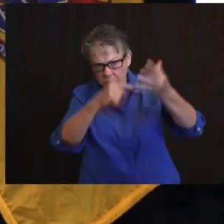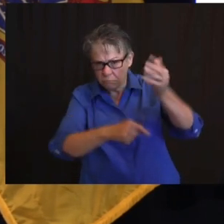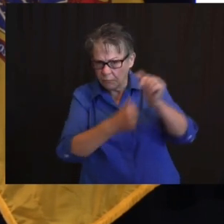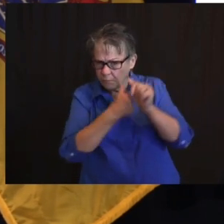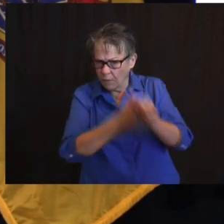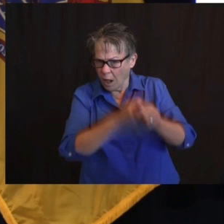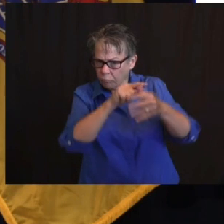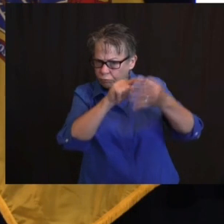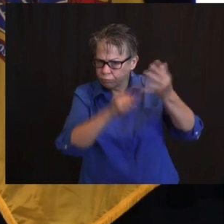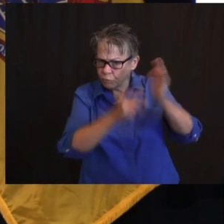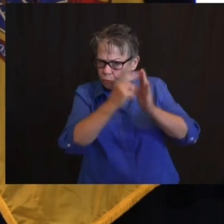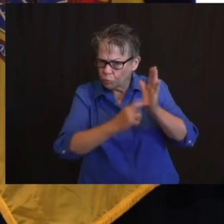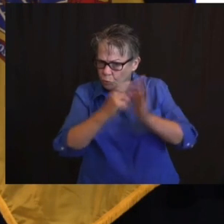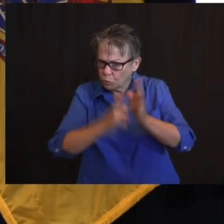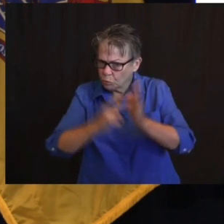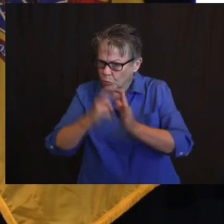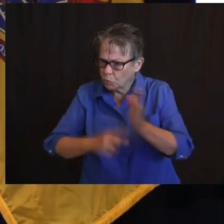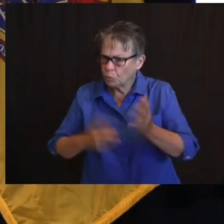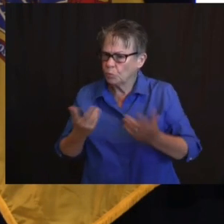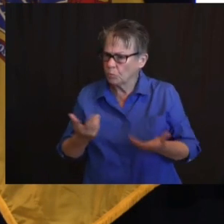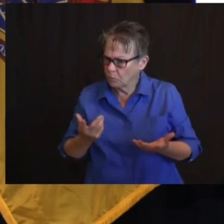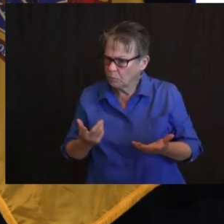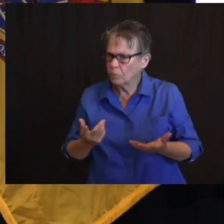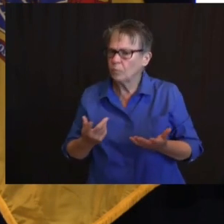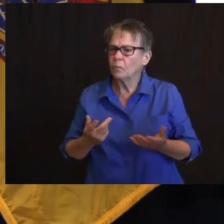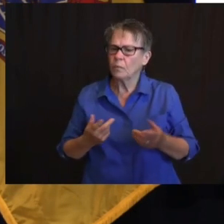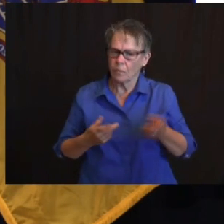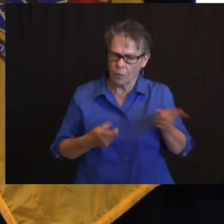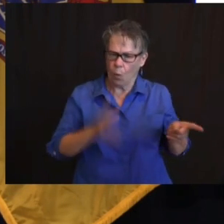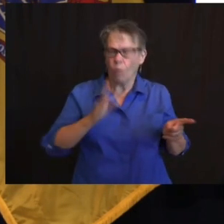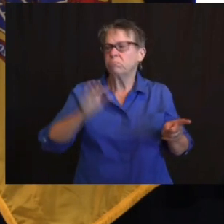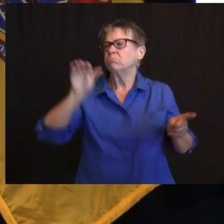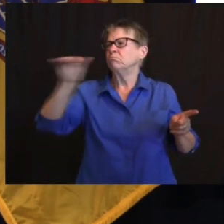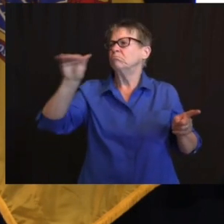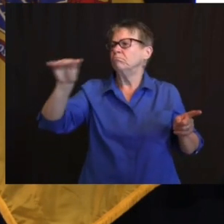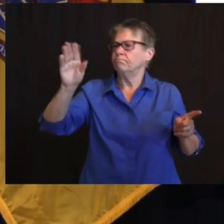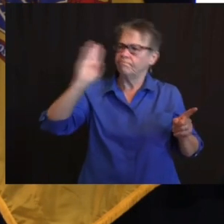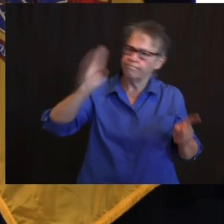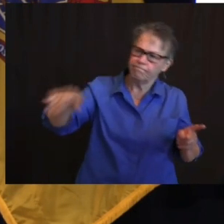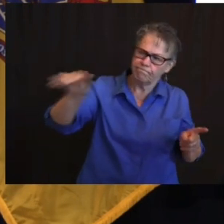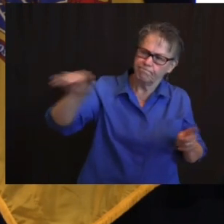Judy reserves the right to deal with that. Good afternoon.